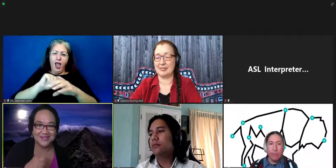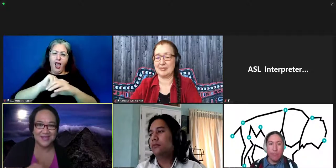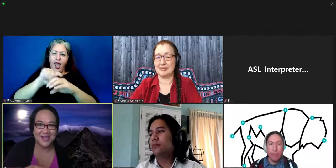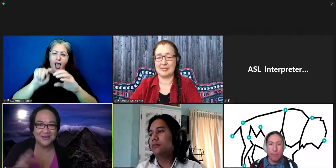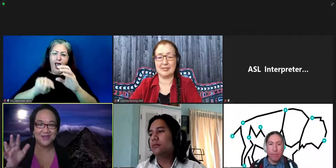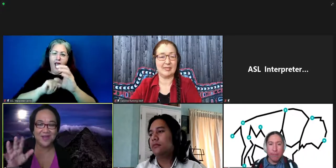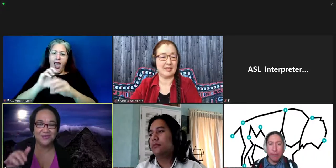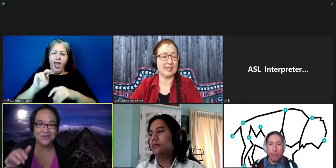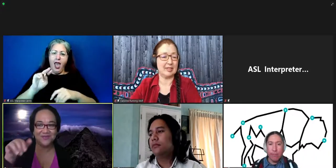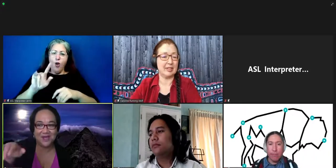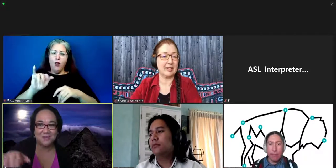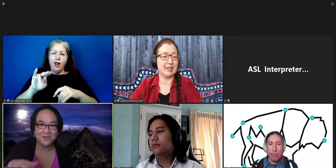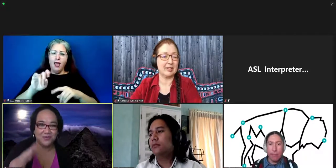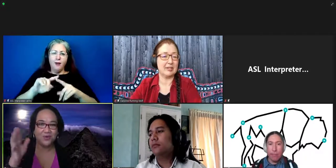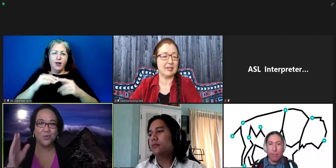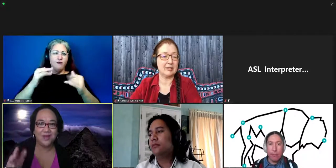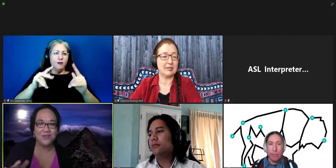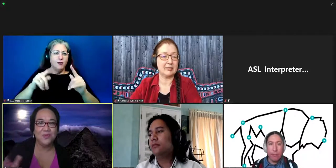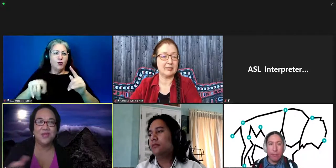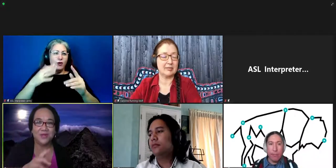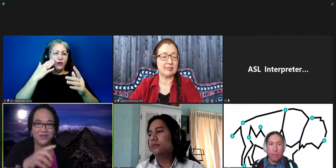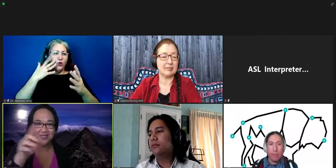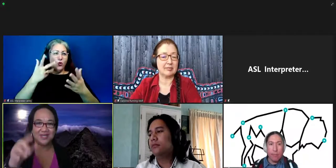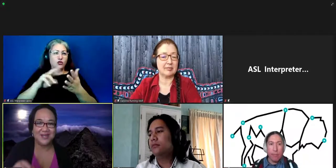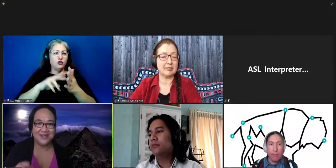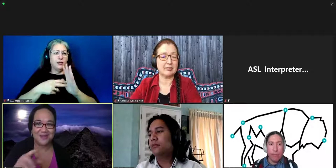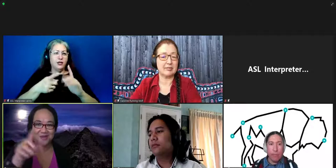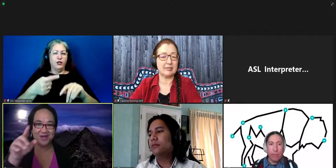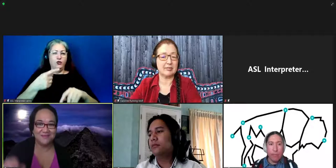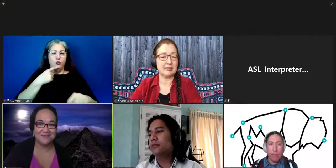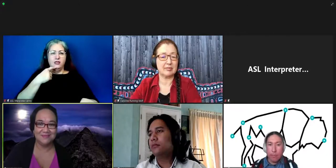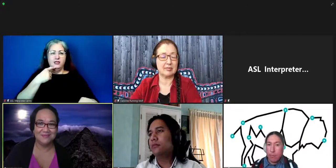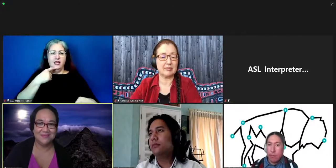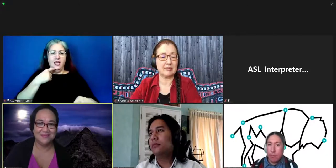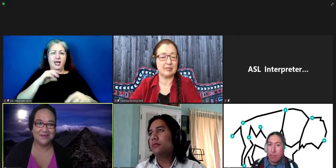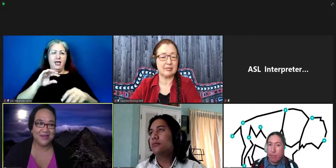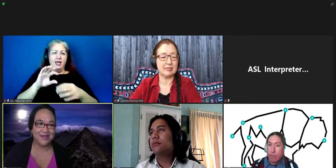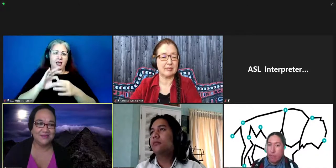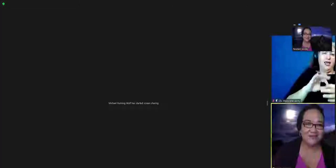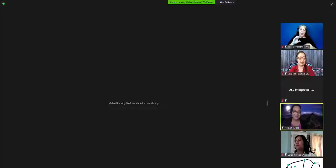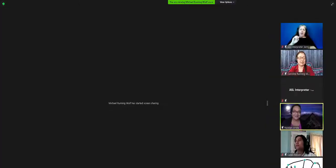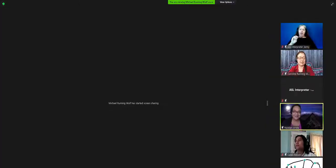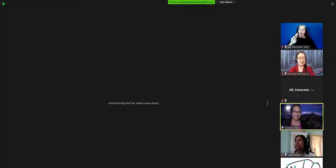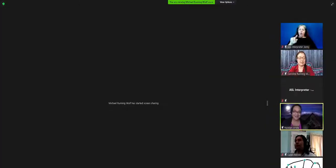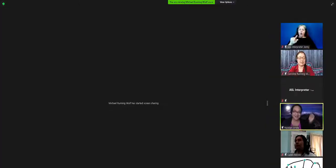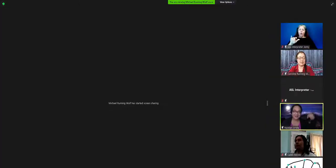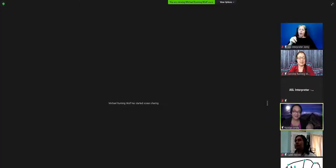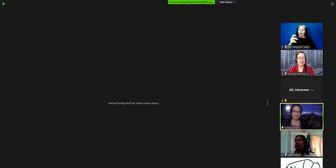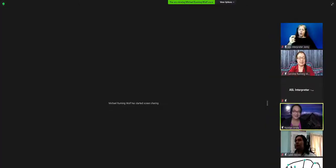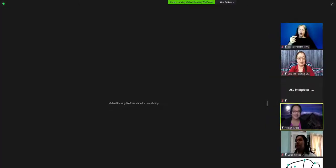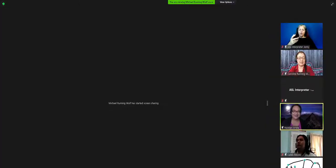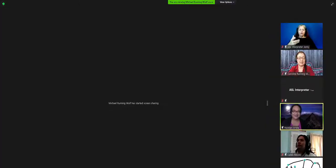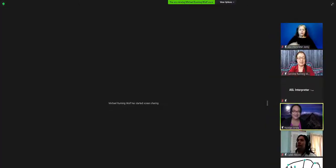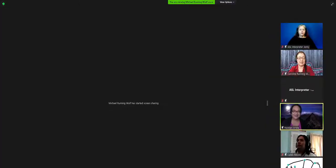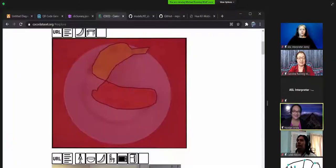like i don't i don't know if a lot of people know what you mean when you say that thing about the outline today